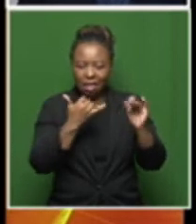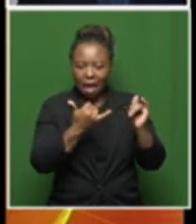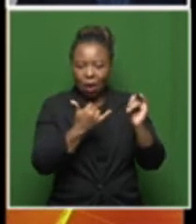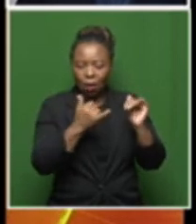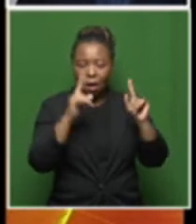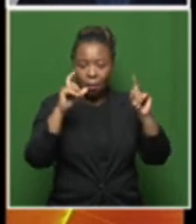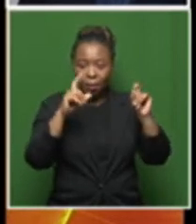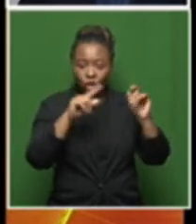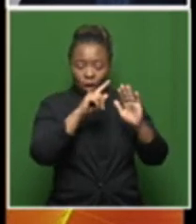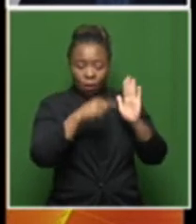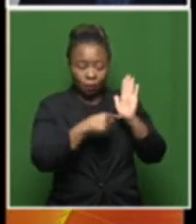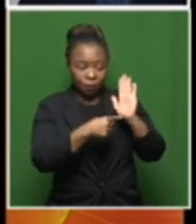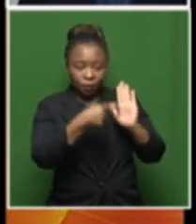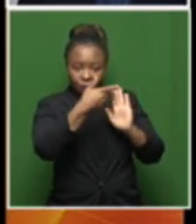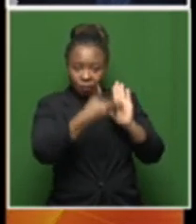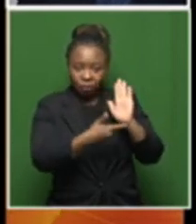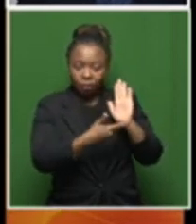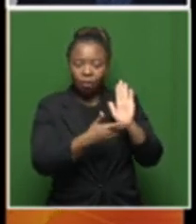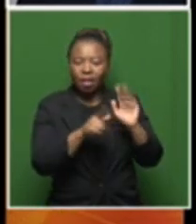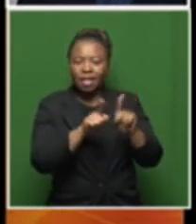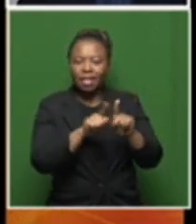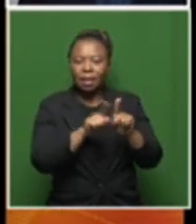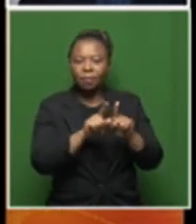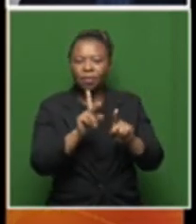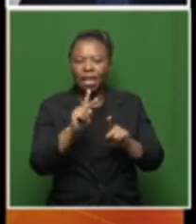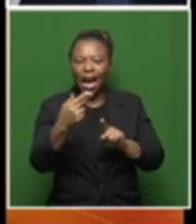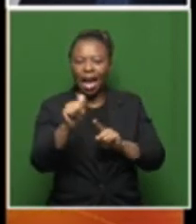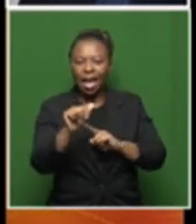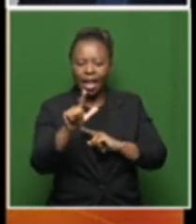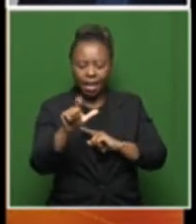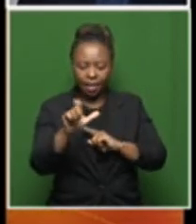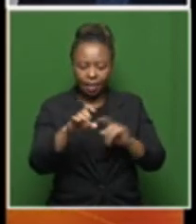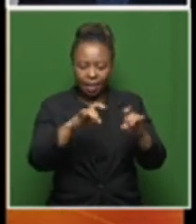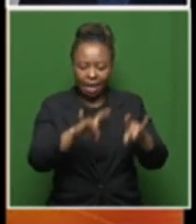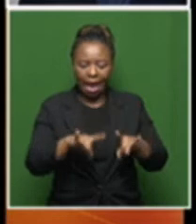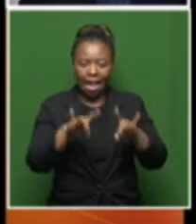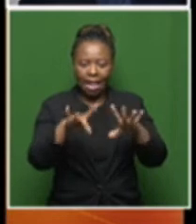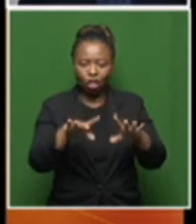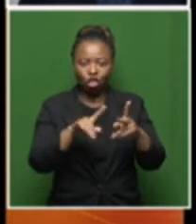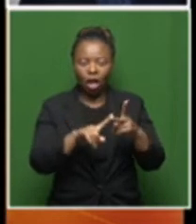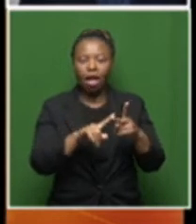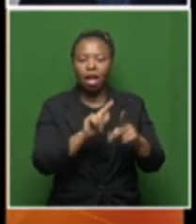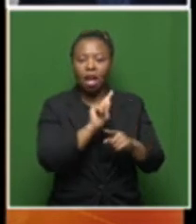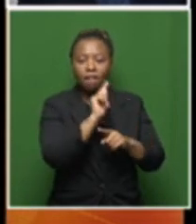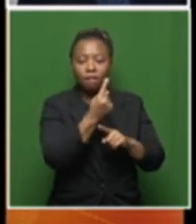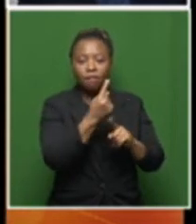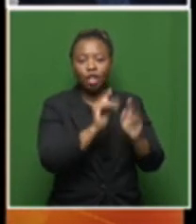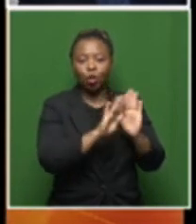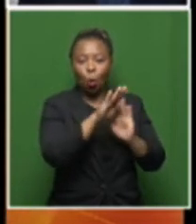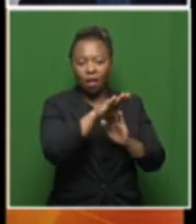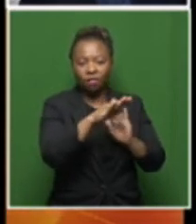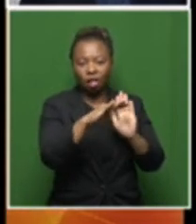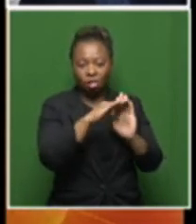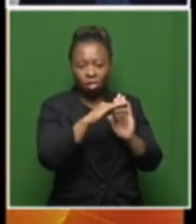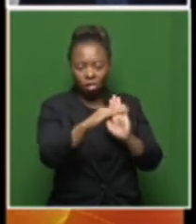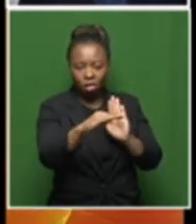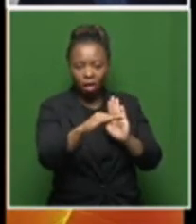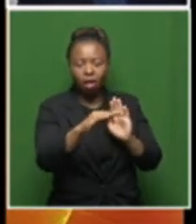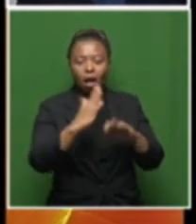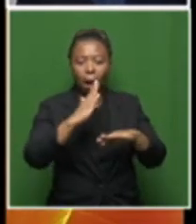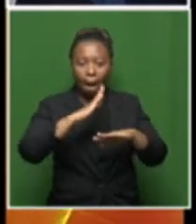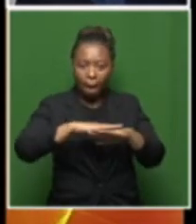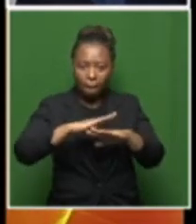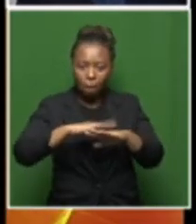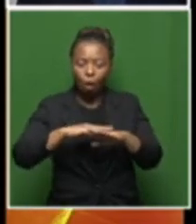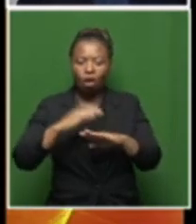province. So if you take a place like Khayelitsha, you will see a very steep first wave, a flatter second wave, and now even a more